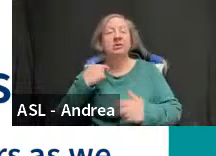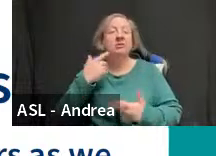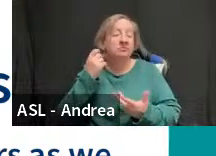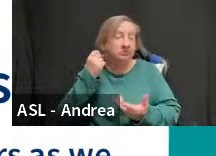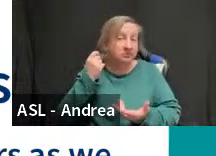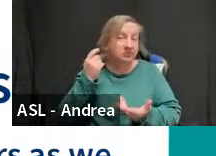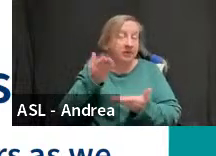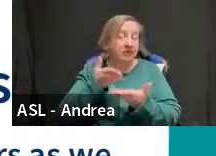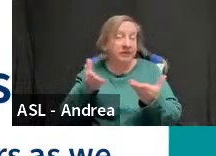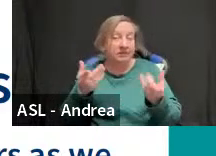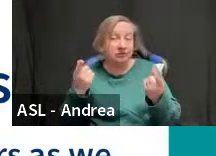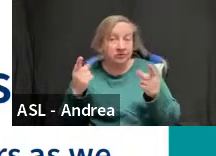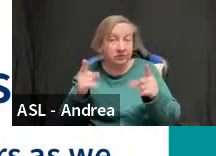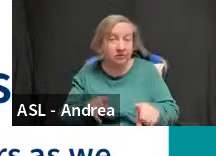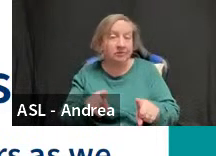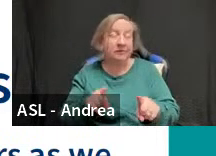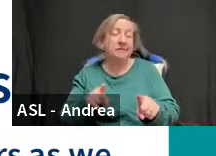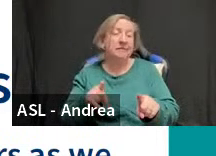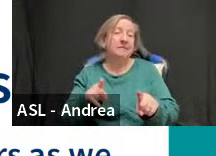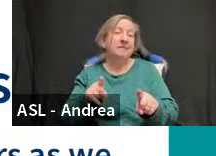happening